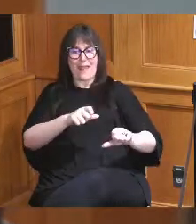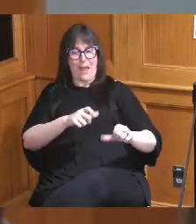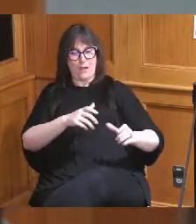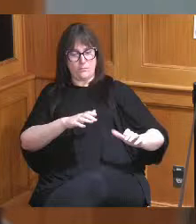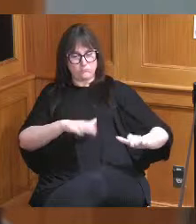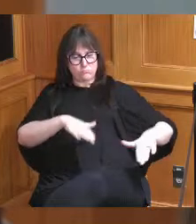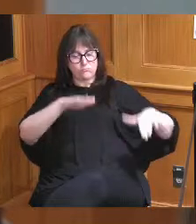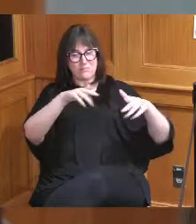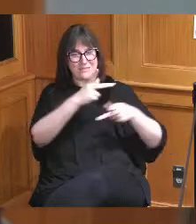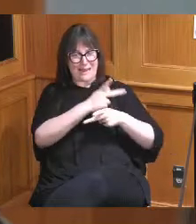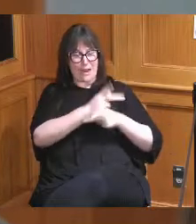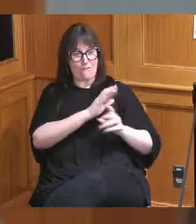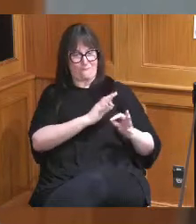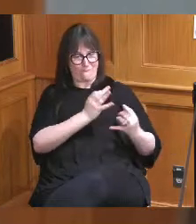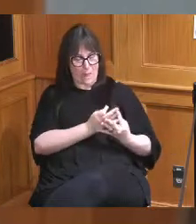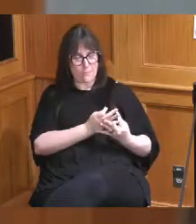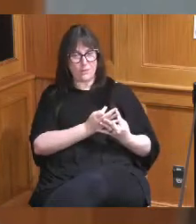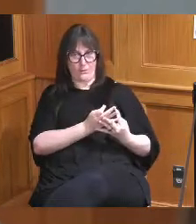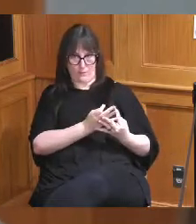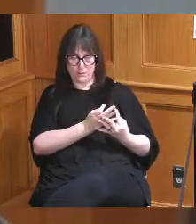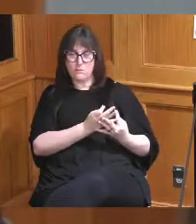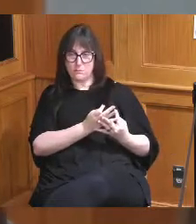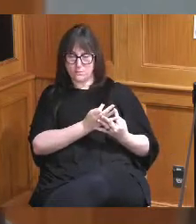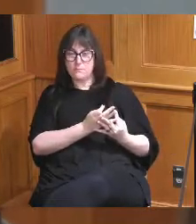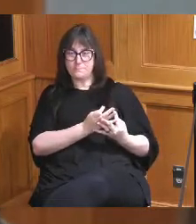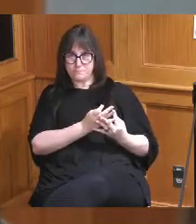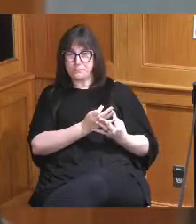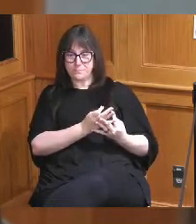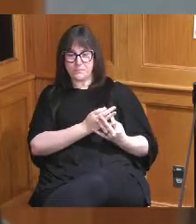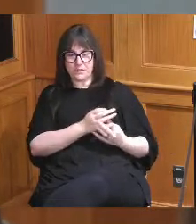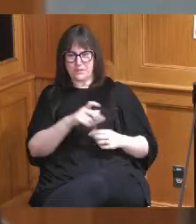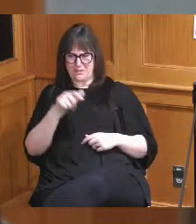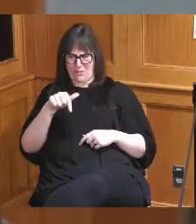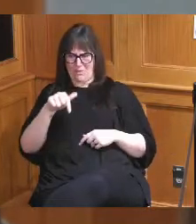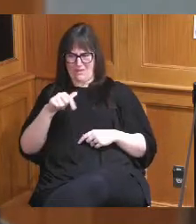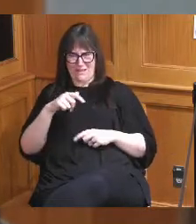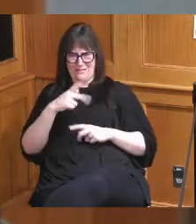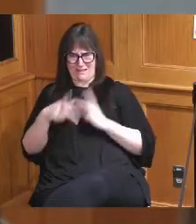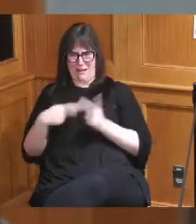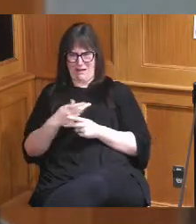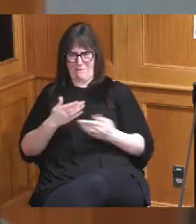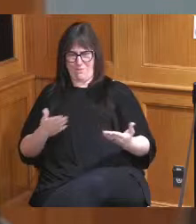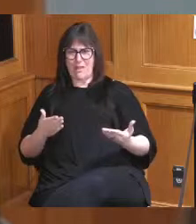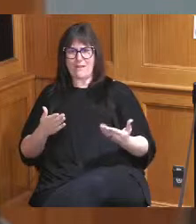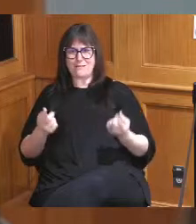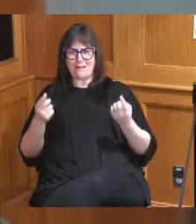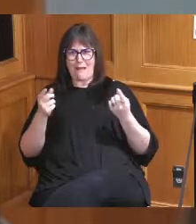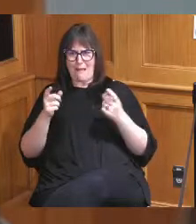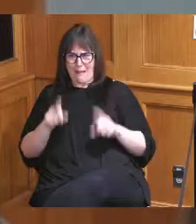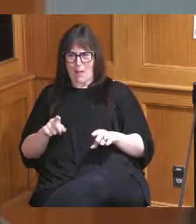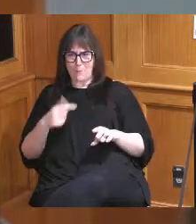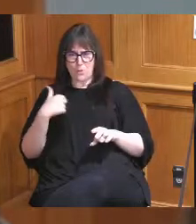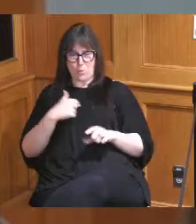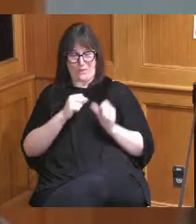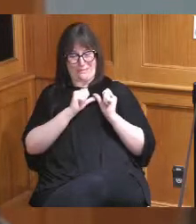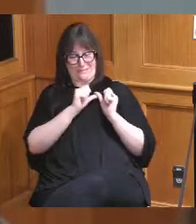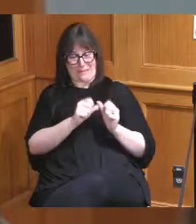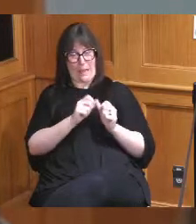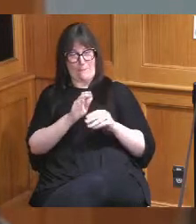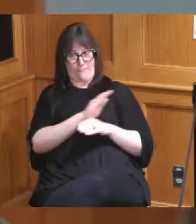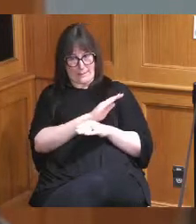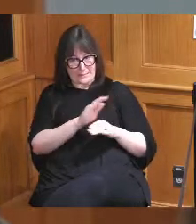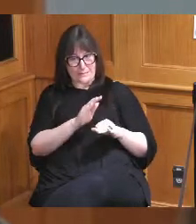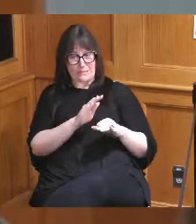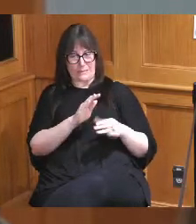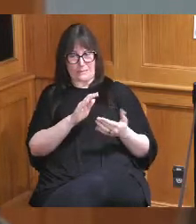family. So these are the things that come along with us being able to stay busy and work